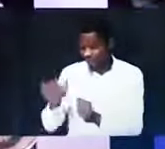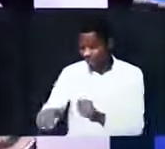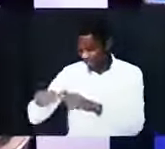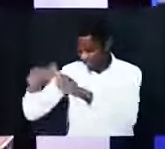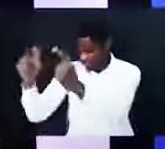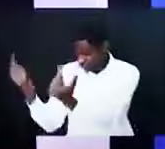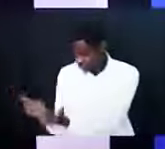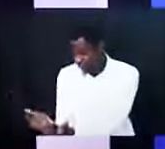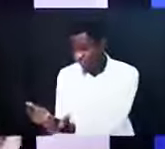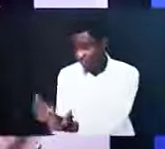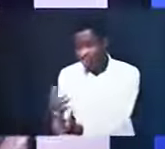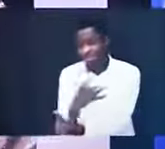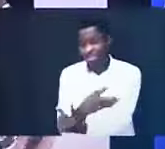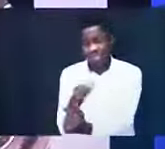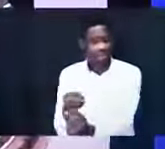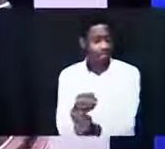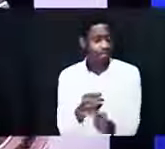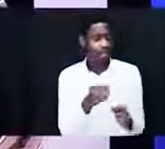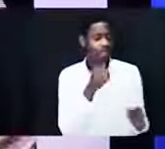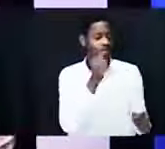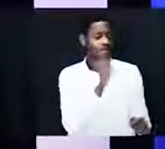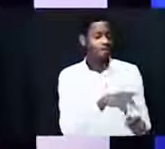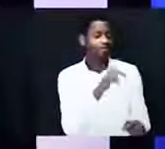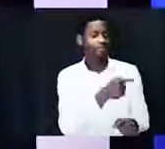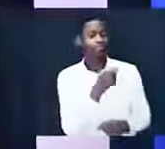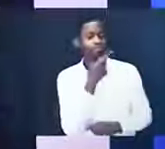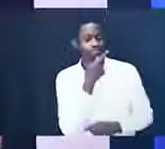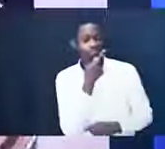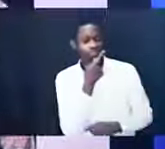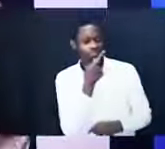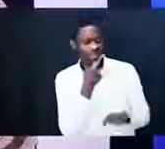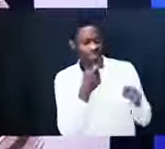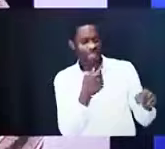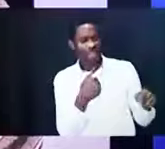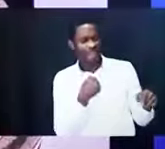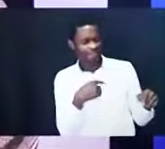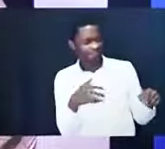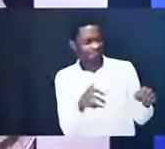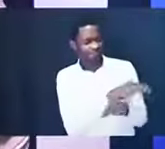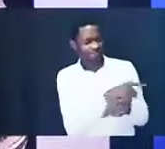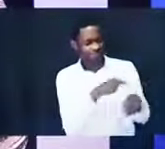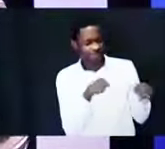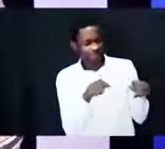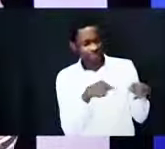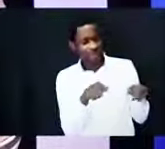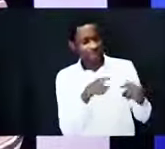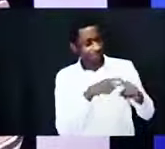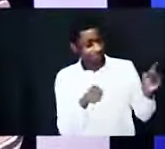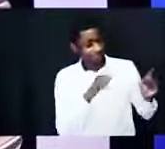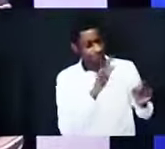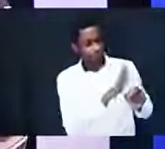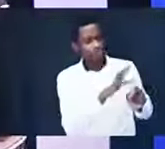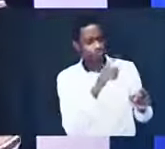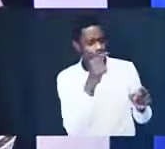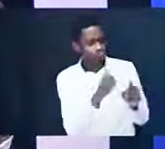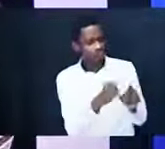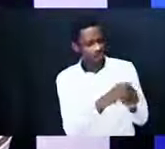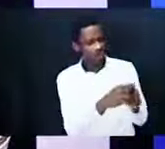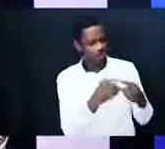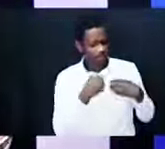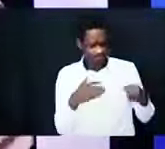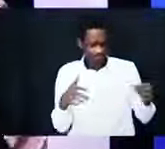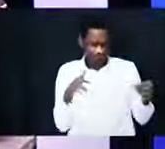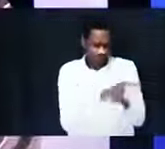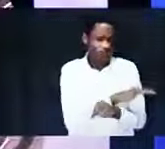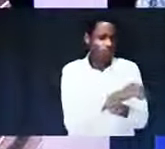and the Apostle Paul, full of fear and trembling, yet his words are full of the power